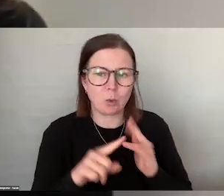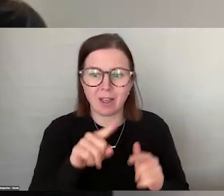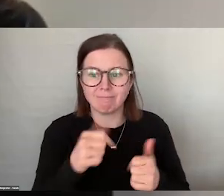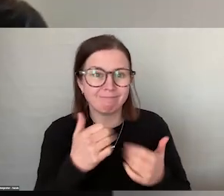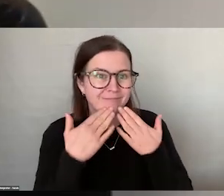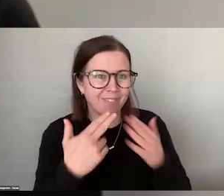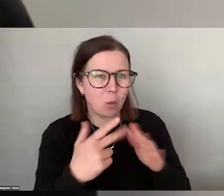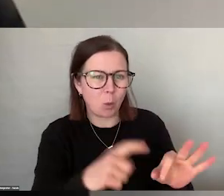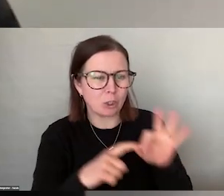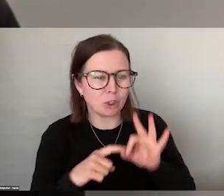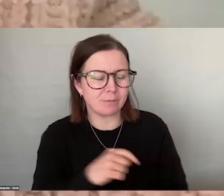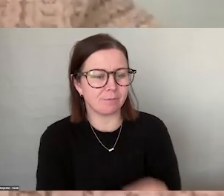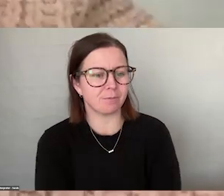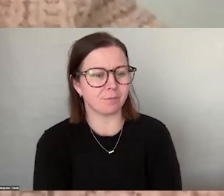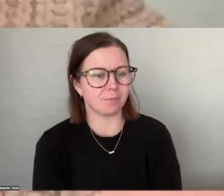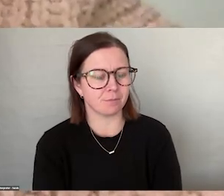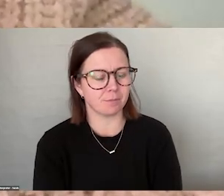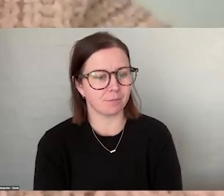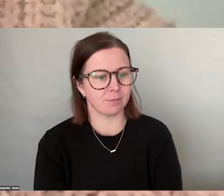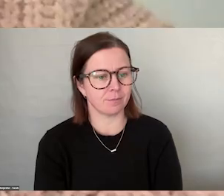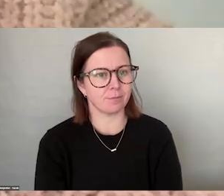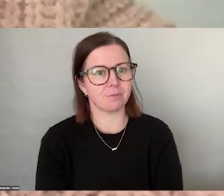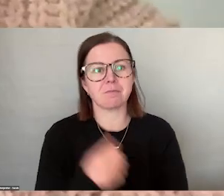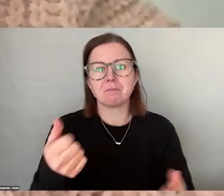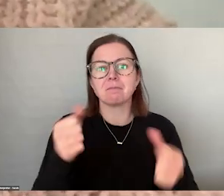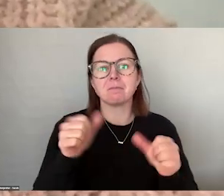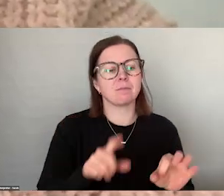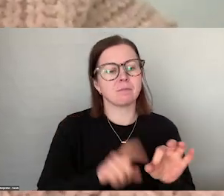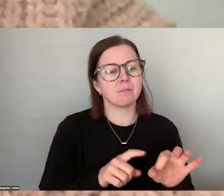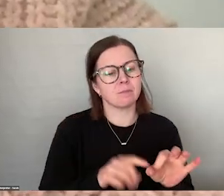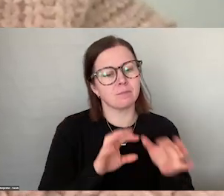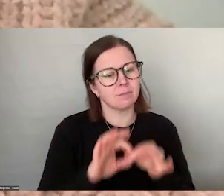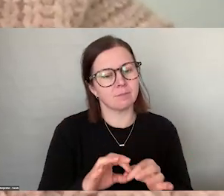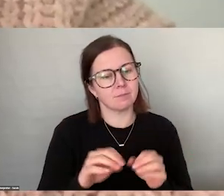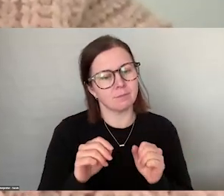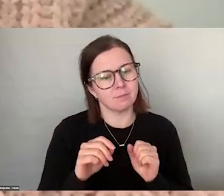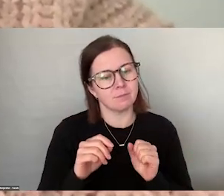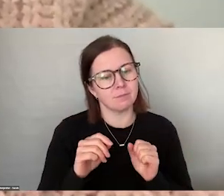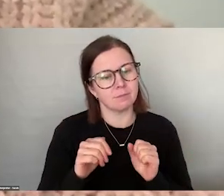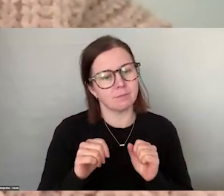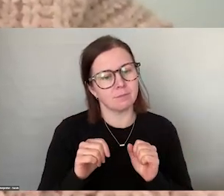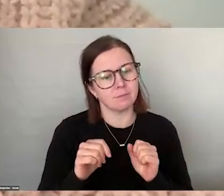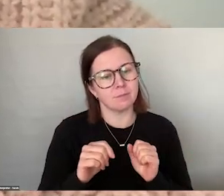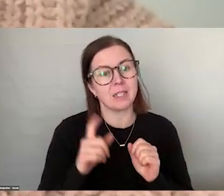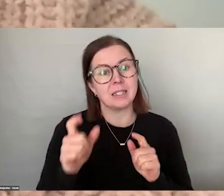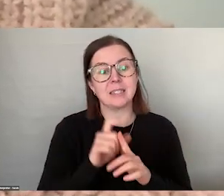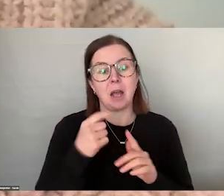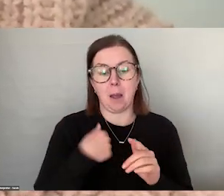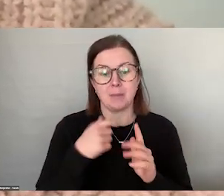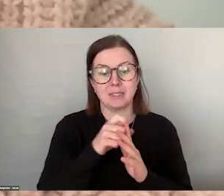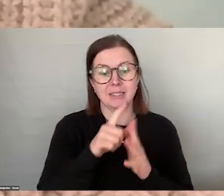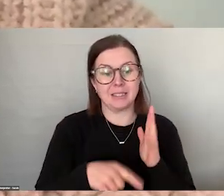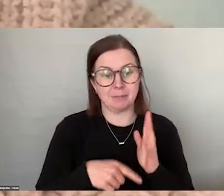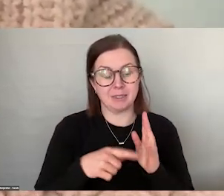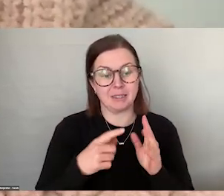thank you for that question. Okay. The next one is next question is from a disability advocate who says they